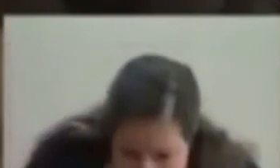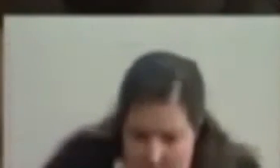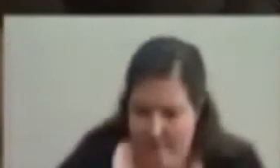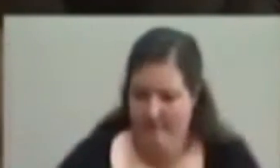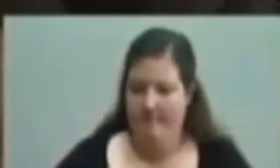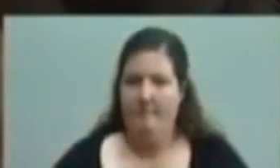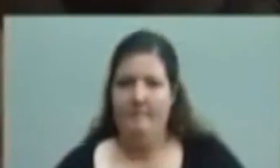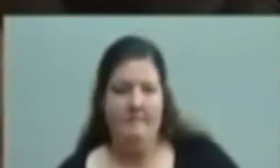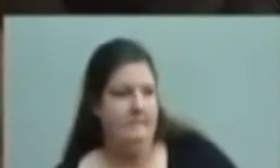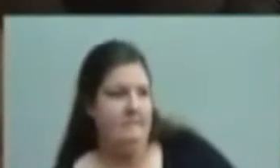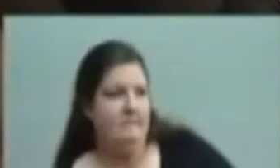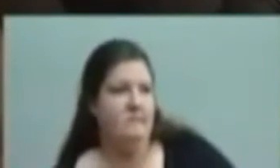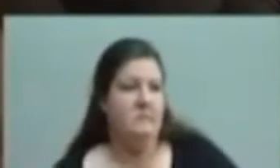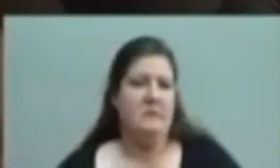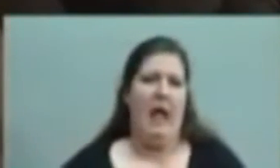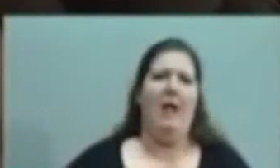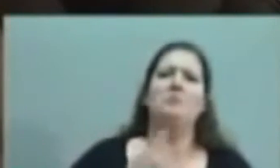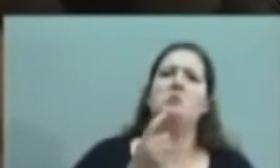I'm sorry, Dr. Wilner.